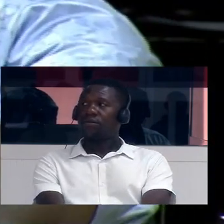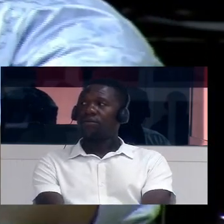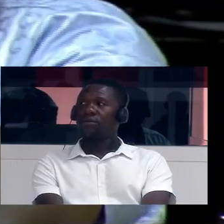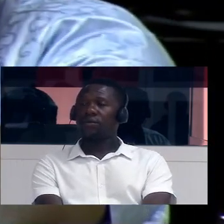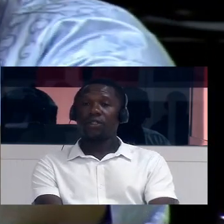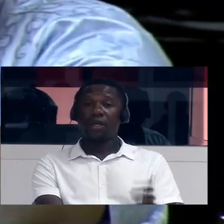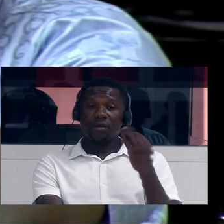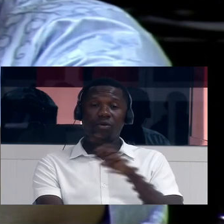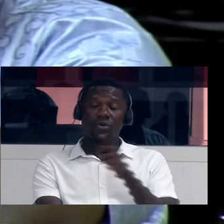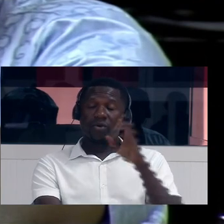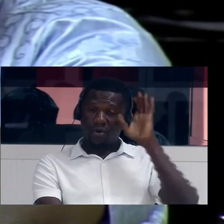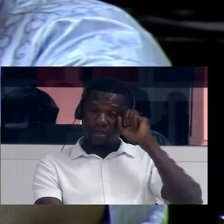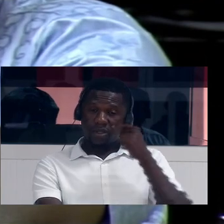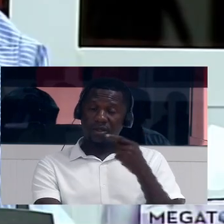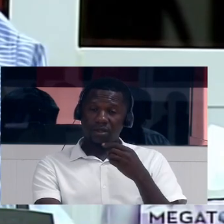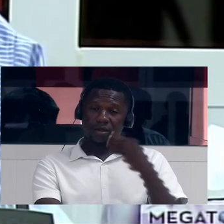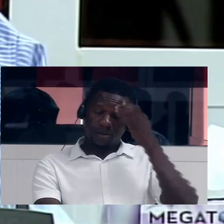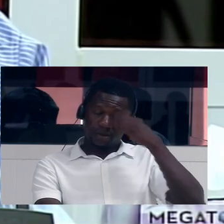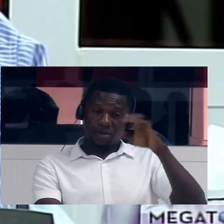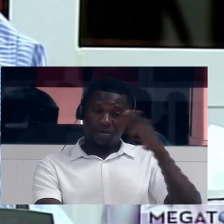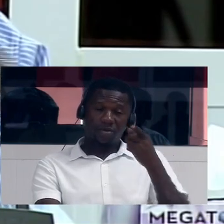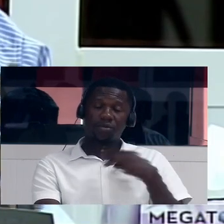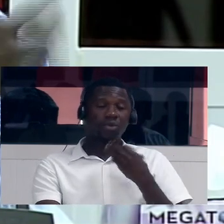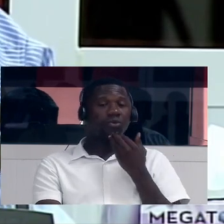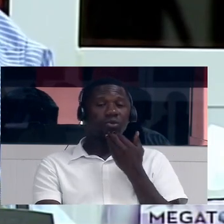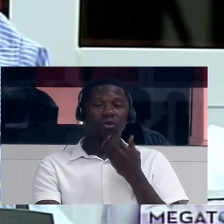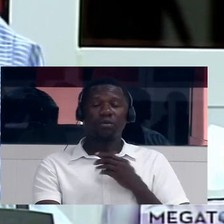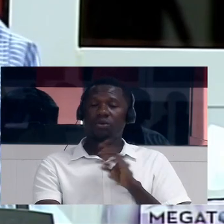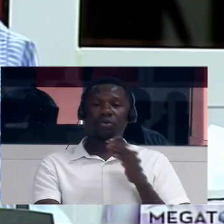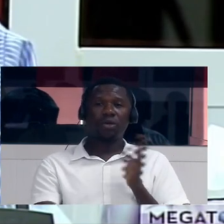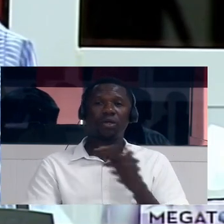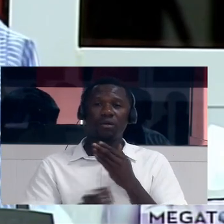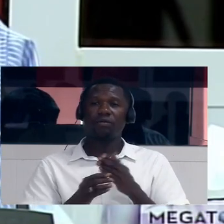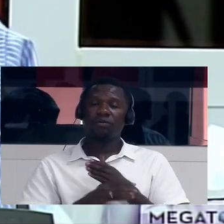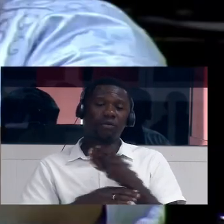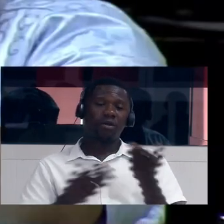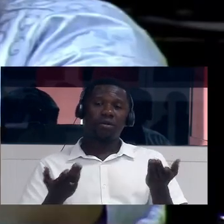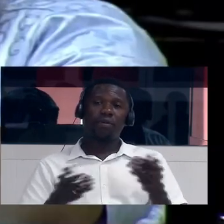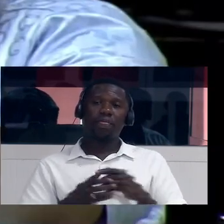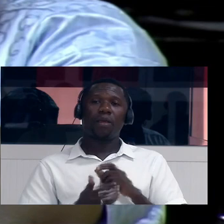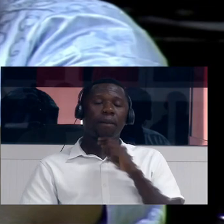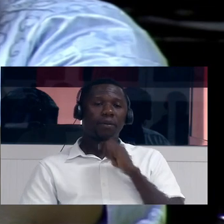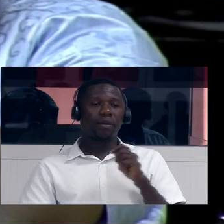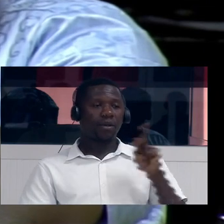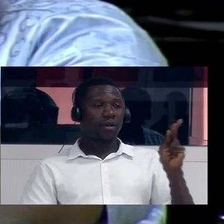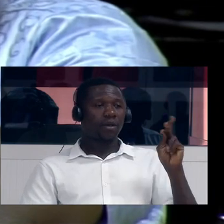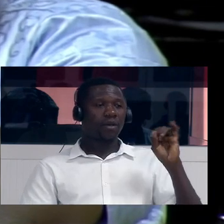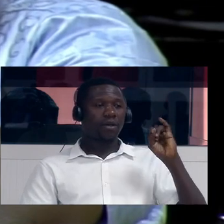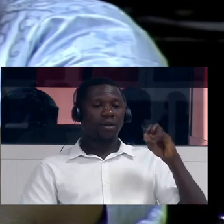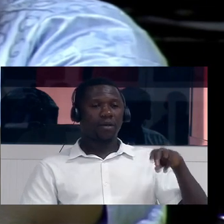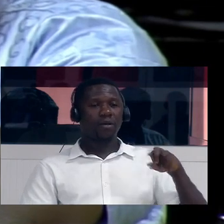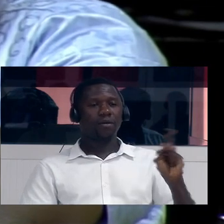If you don't understand that, Council, well, I am so sorry that I cannot go any further. Mr. Kingby, rest assured that